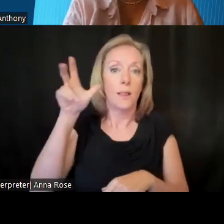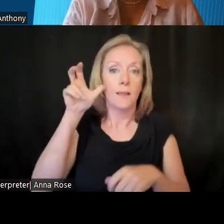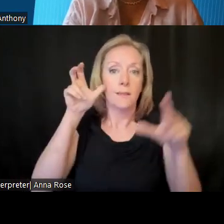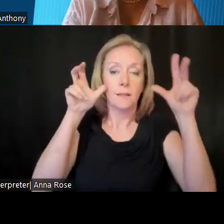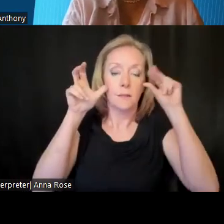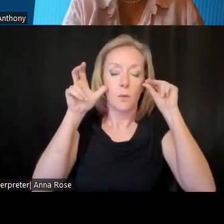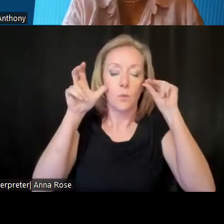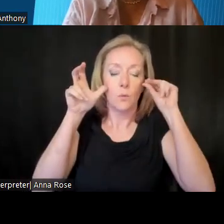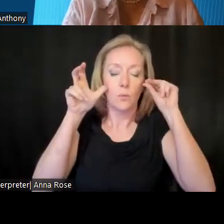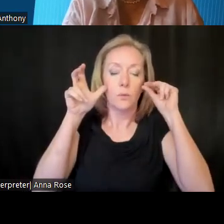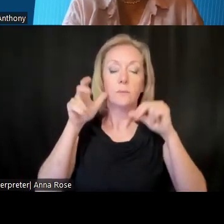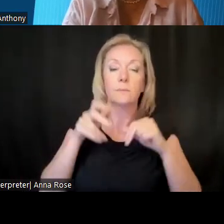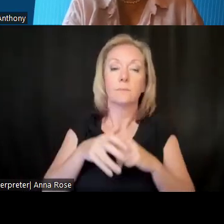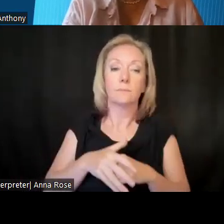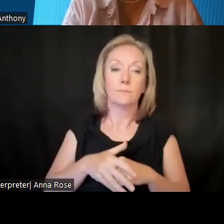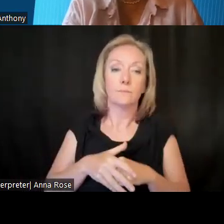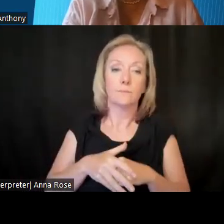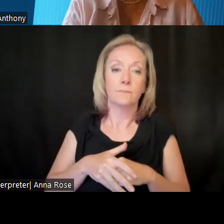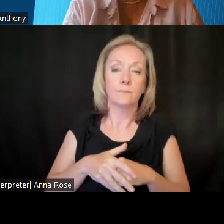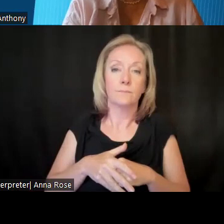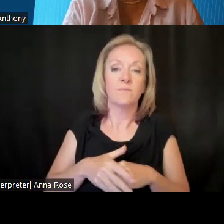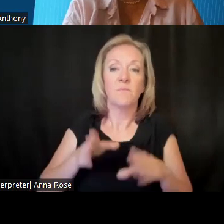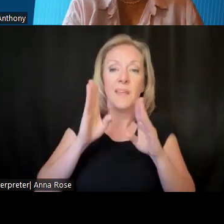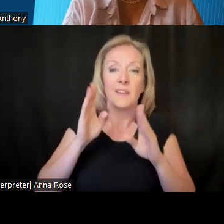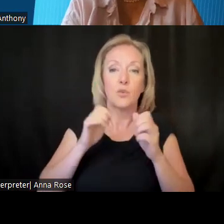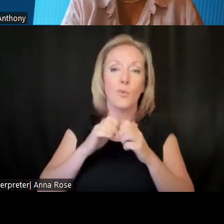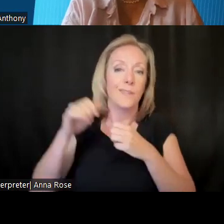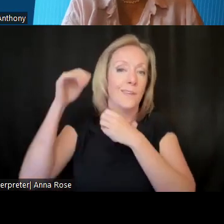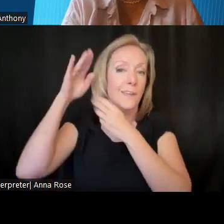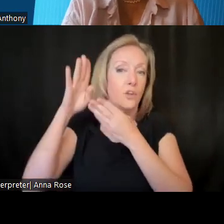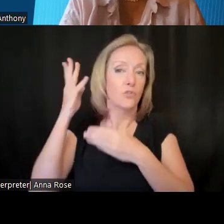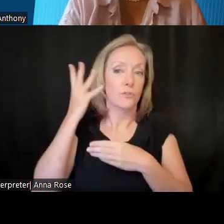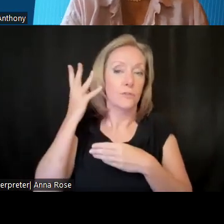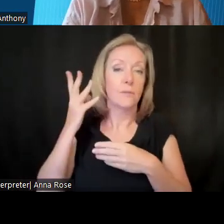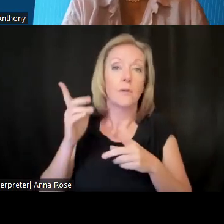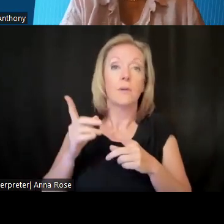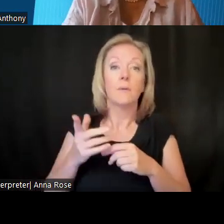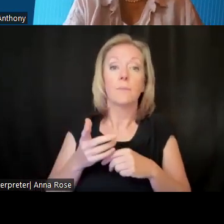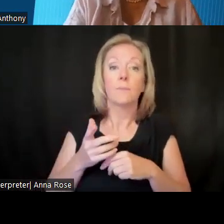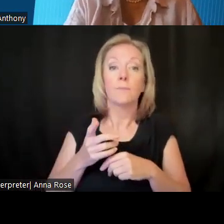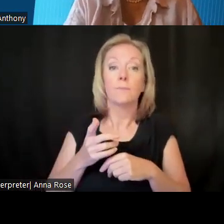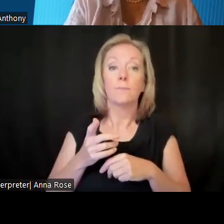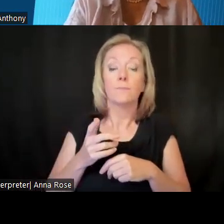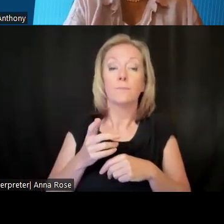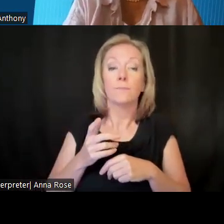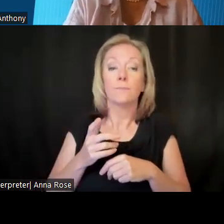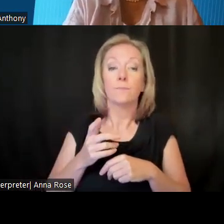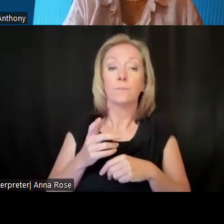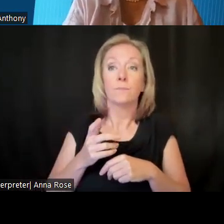my eyes and I'm just going to pay attention with my ears. Conversely, what happens if a kid